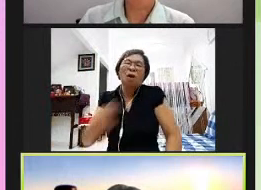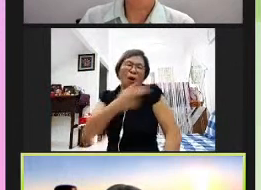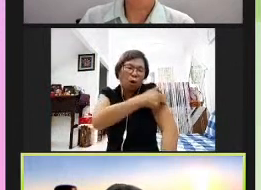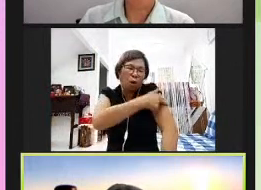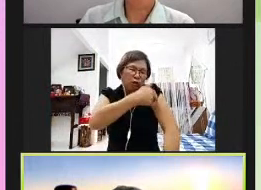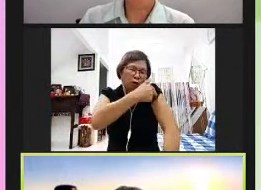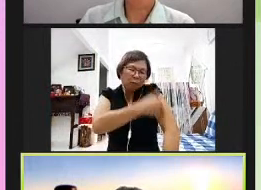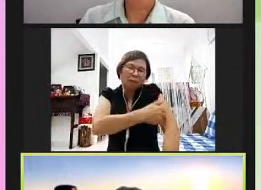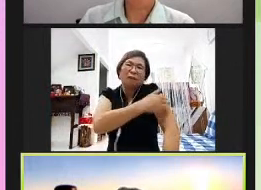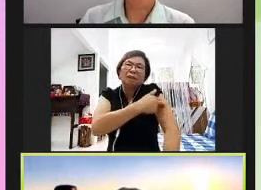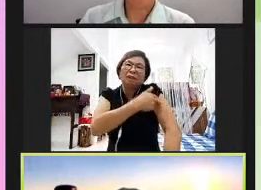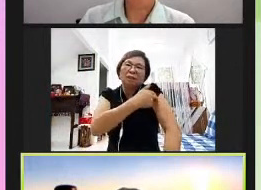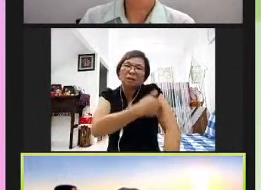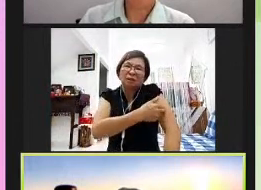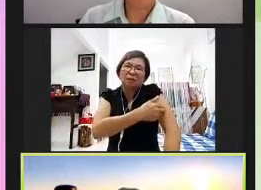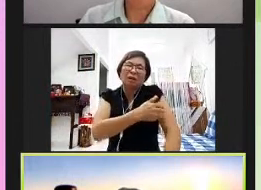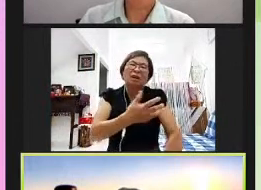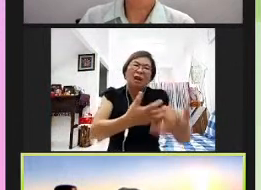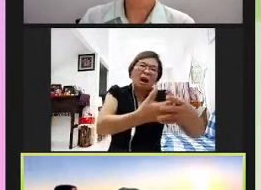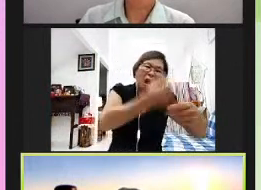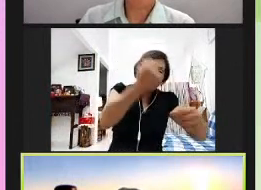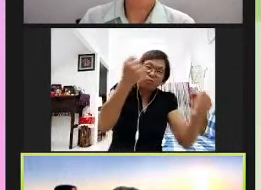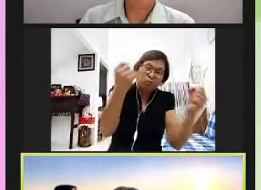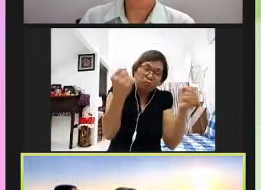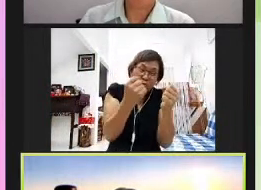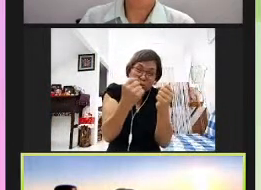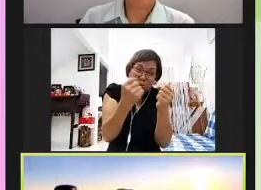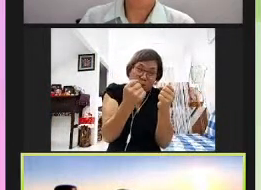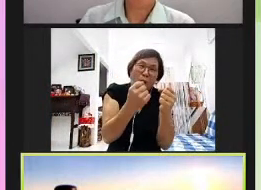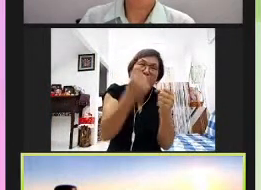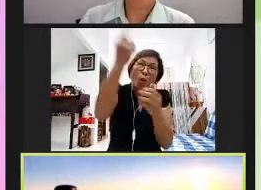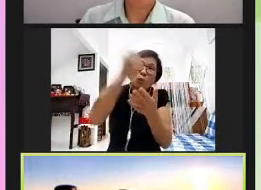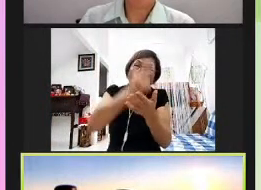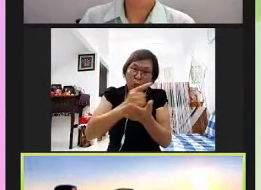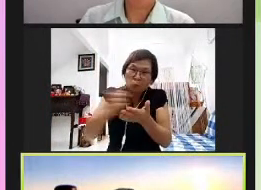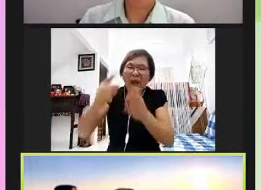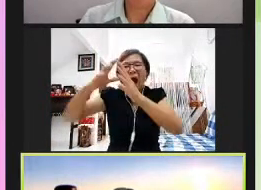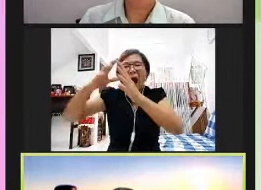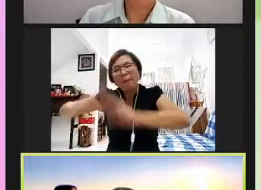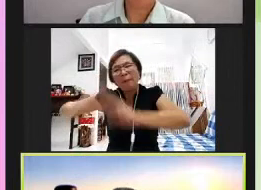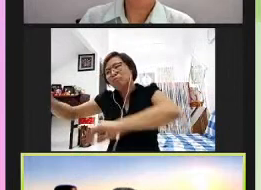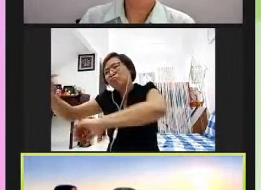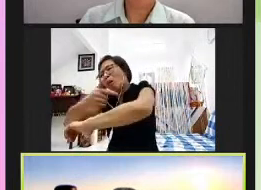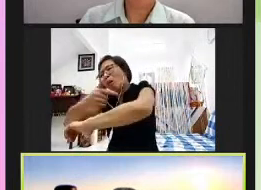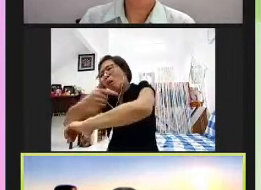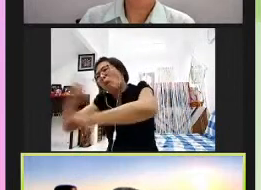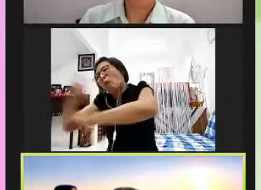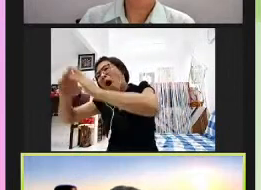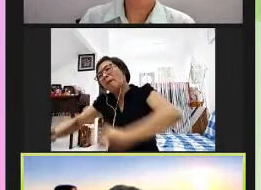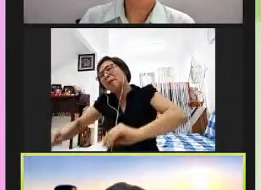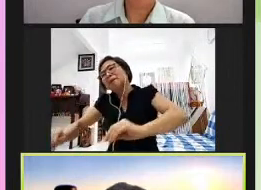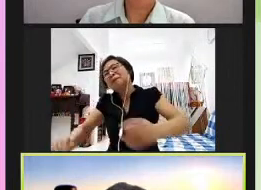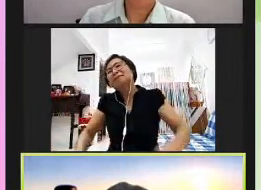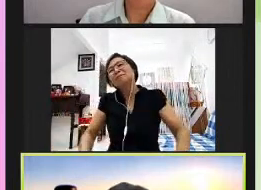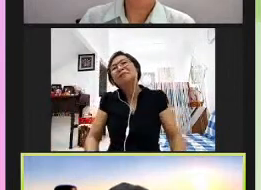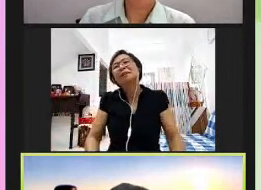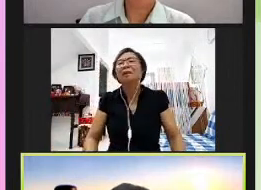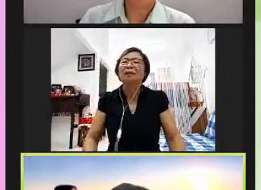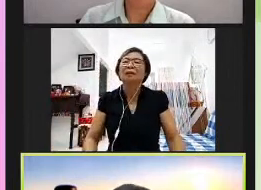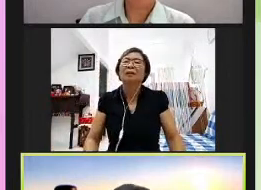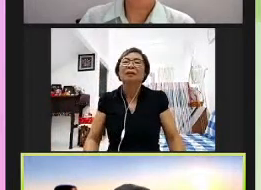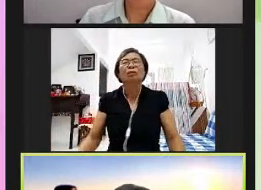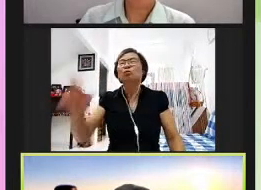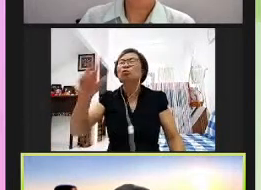still practice, once we take it out within a week, we'll finish off the vaccine. So I think no